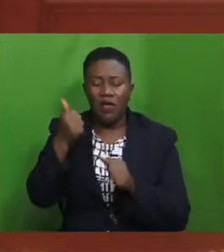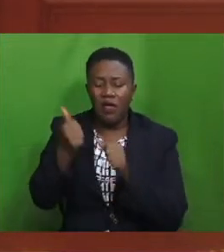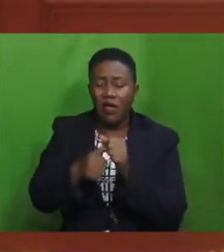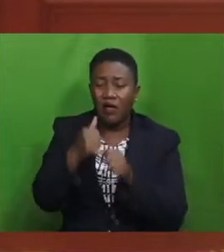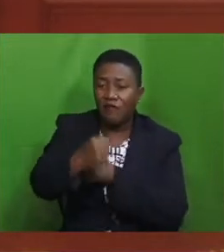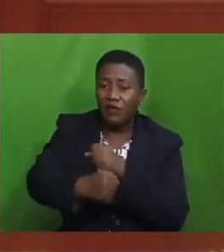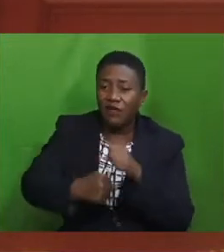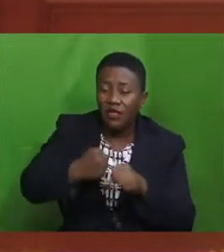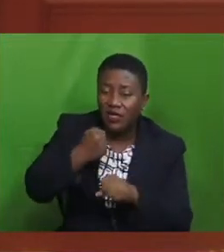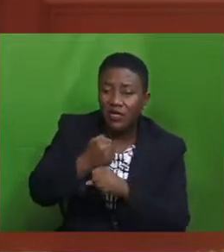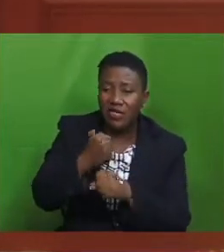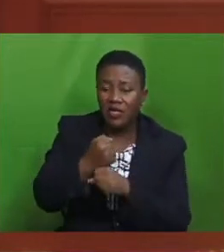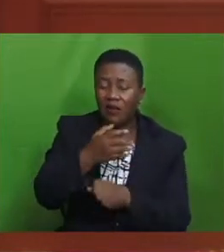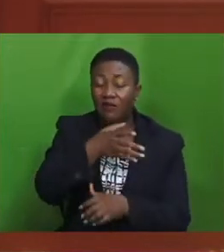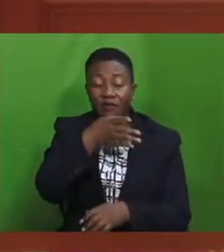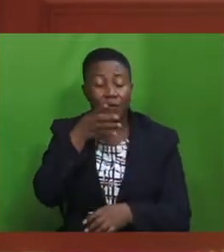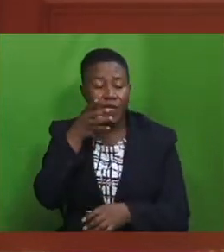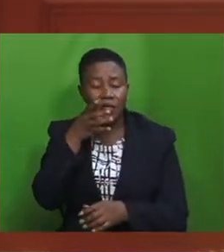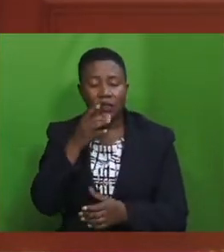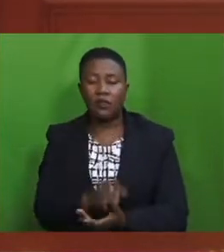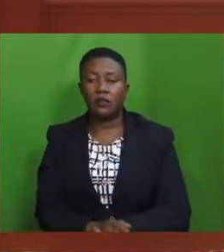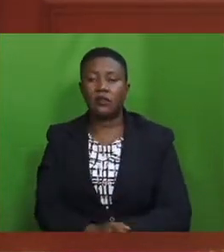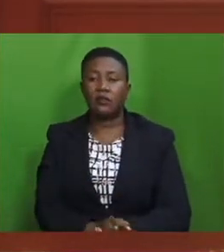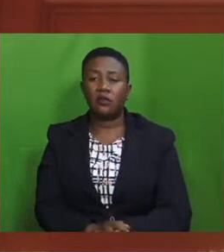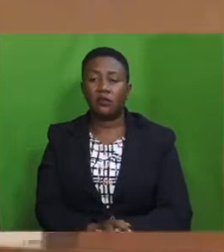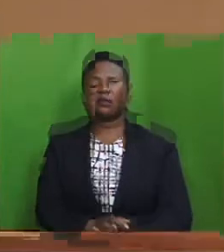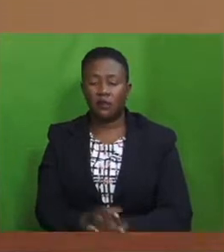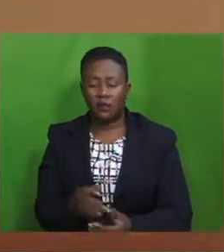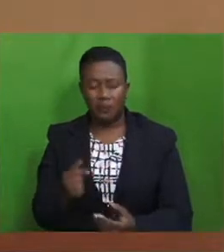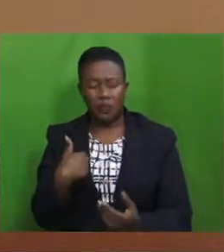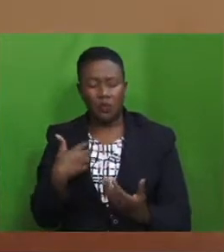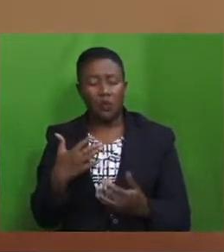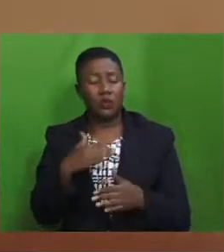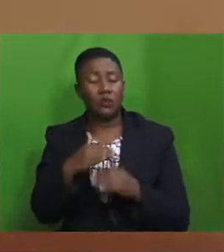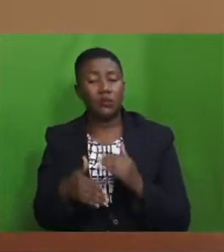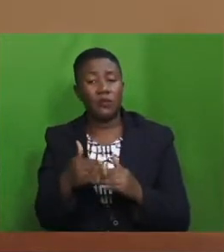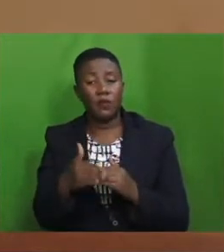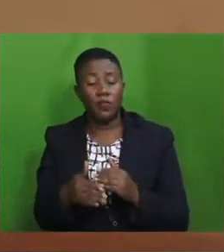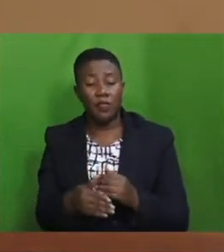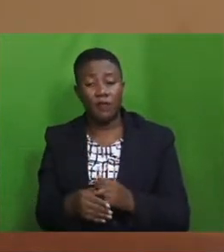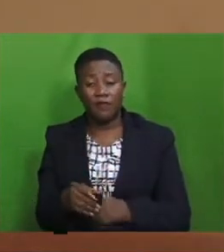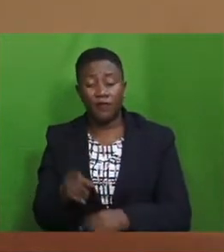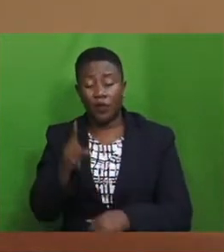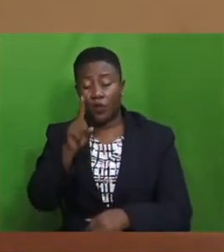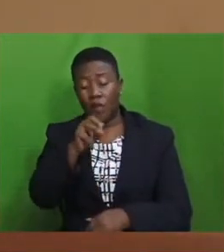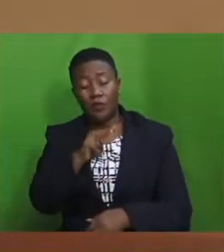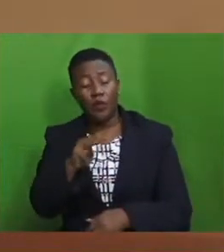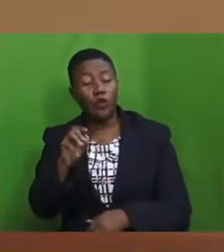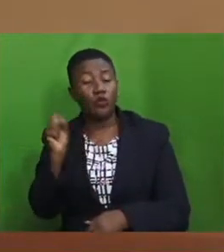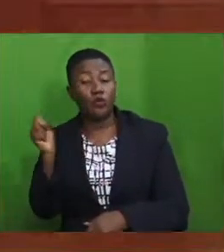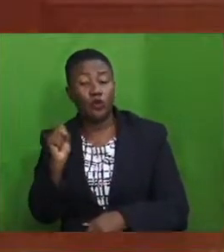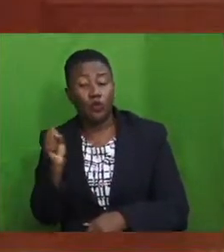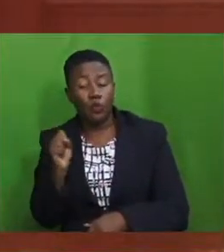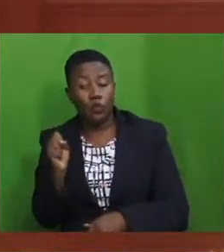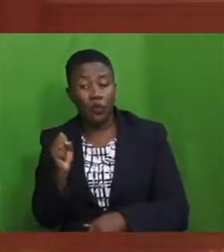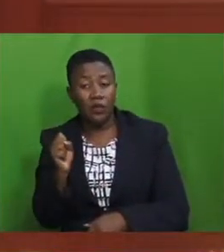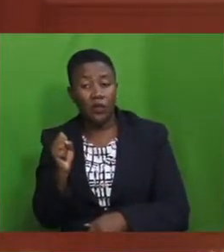farming. Mr. Speaker, I should be concluding. Now, $1 million.